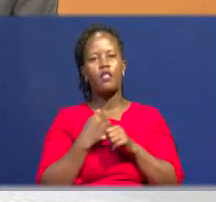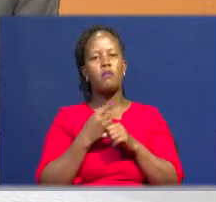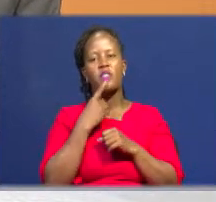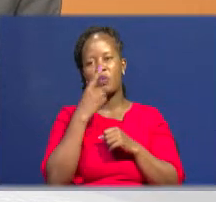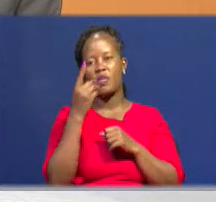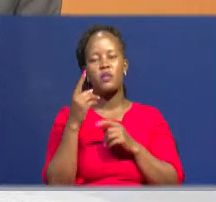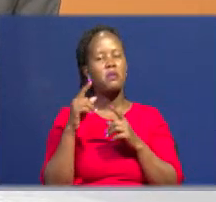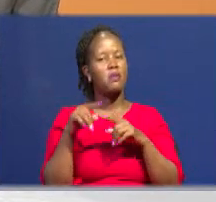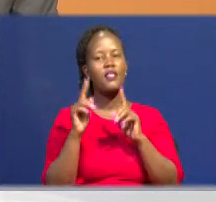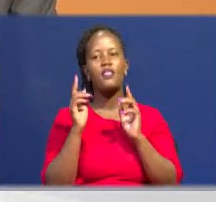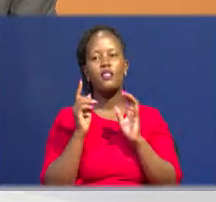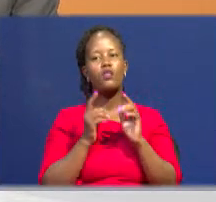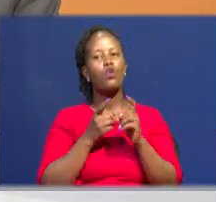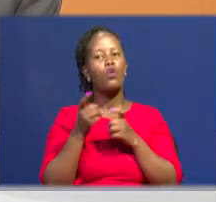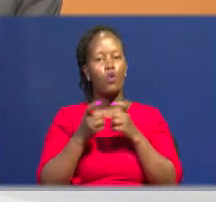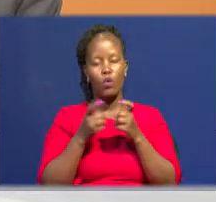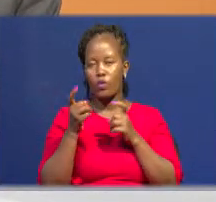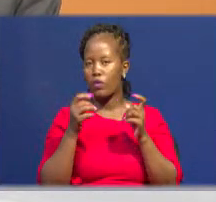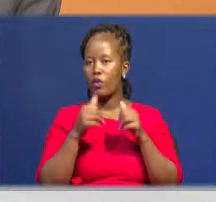controlled this year?